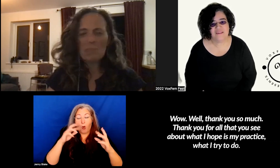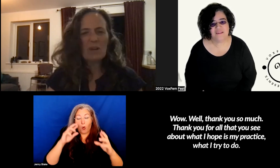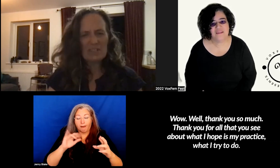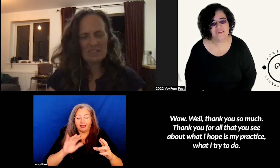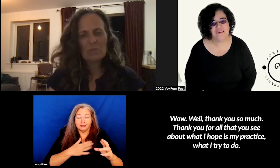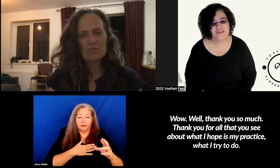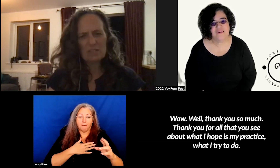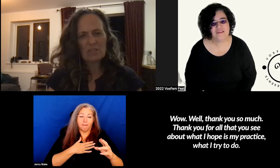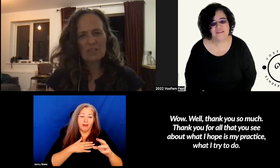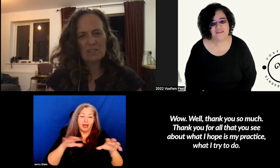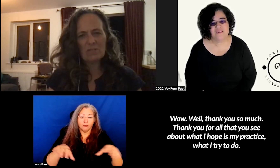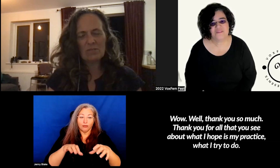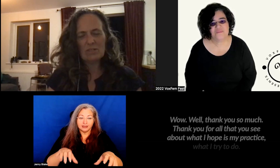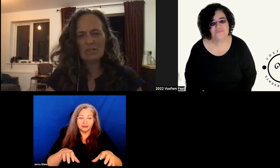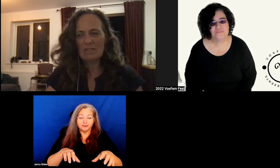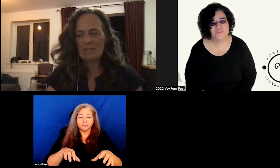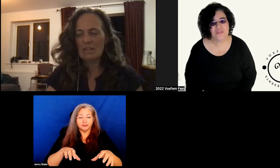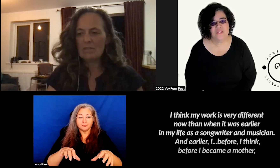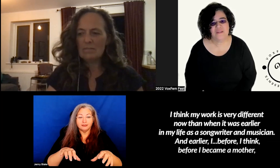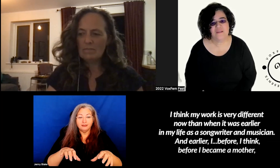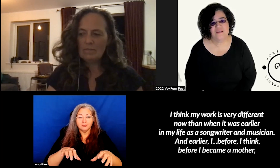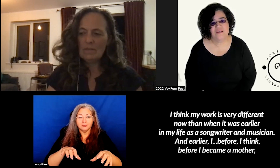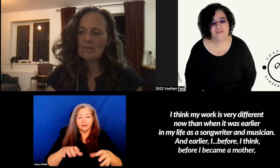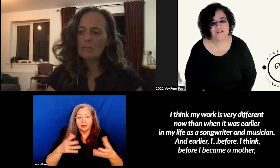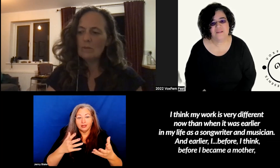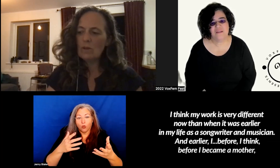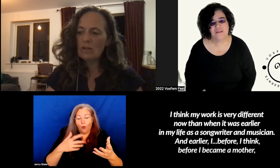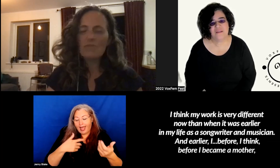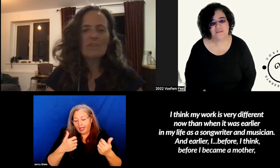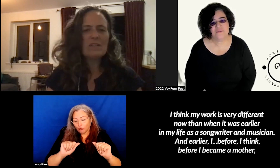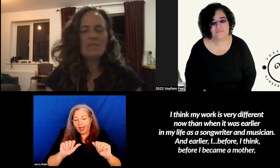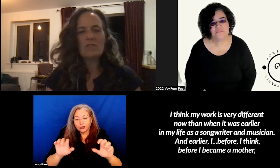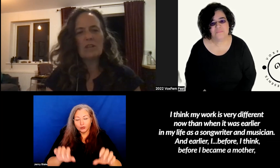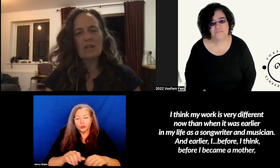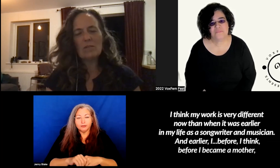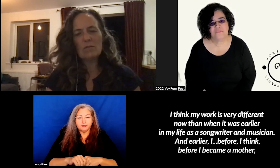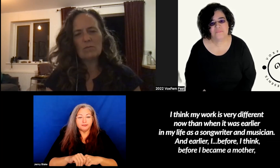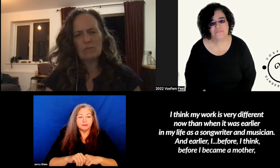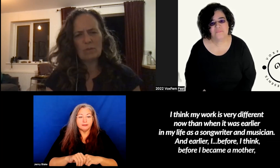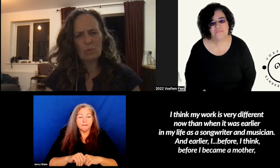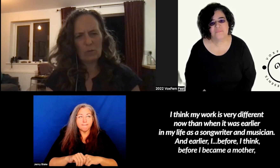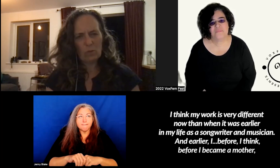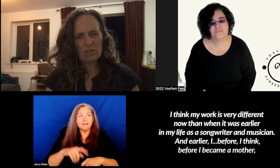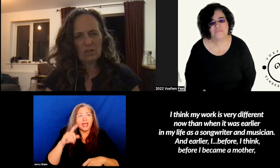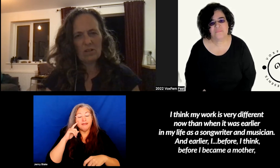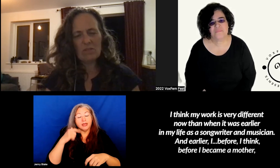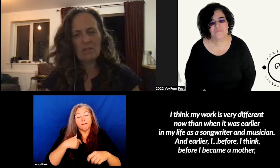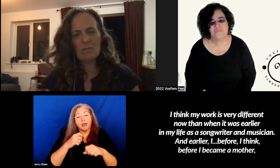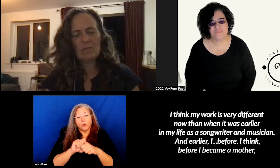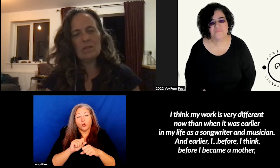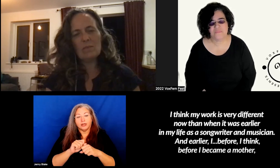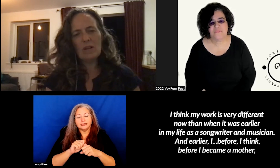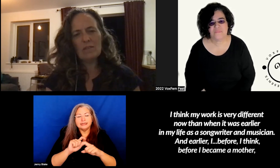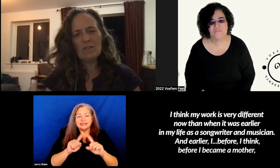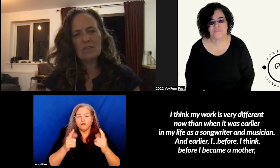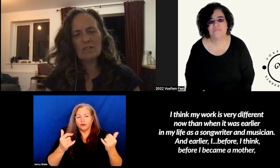is my practice, what I try to do. I think my work is very different now from when it was earlier